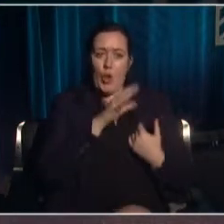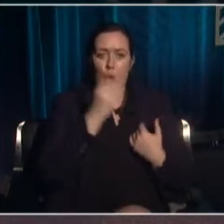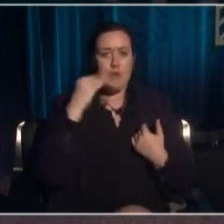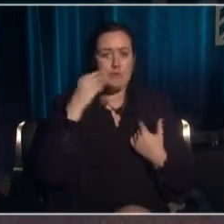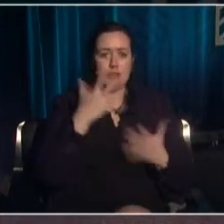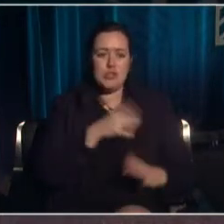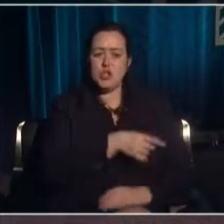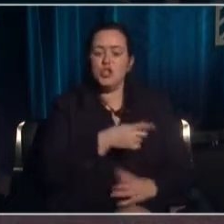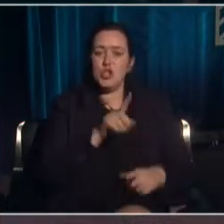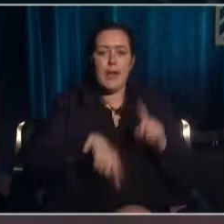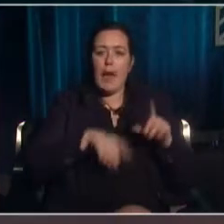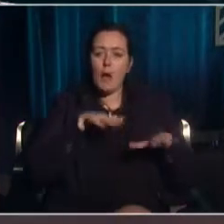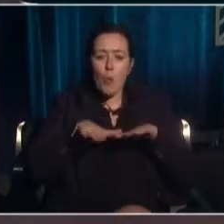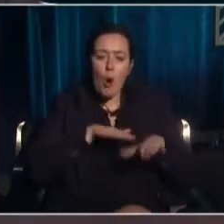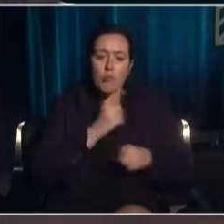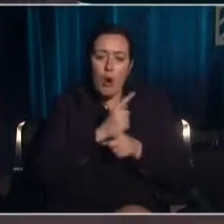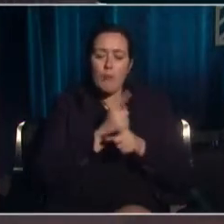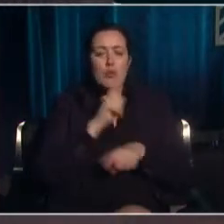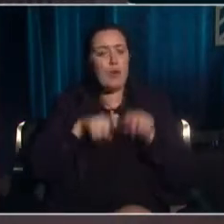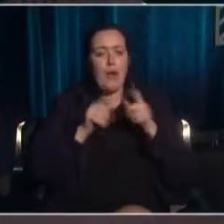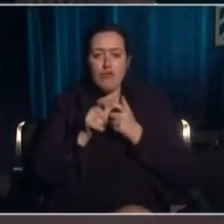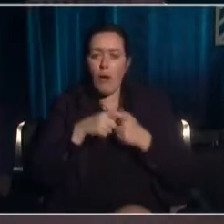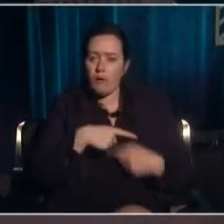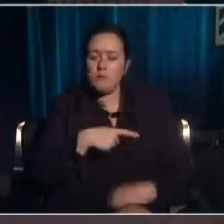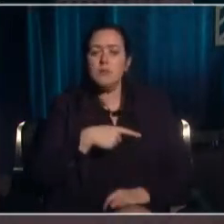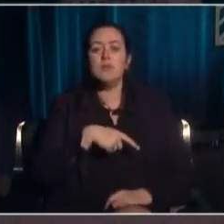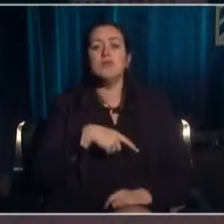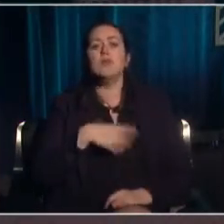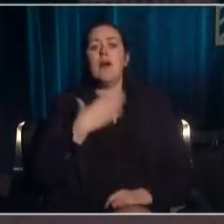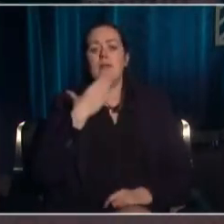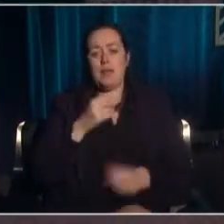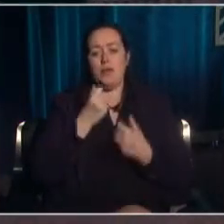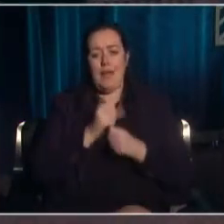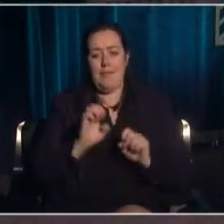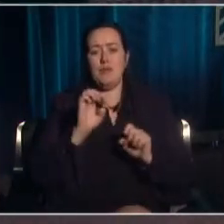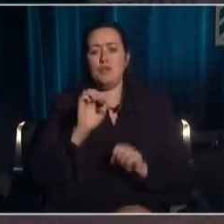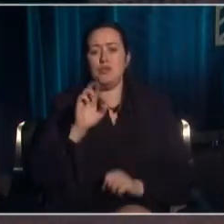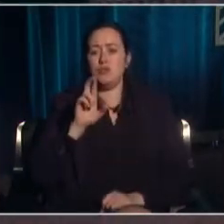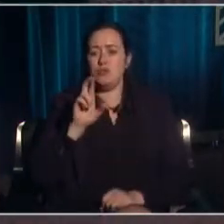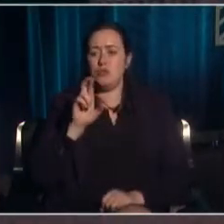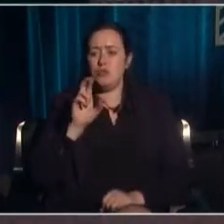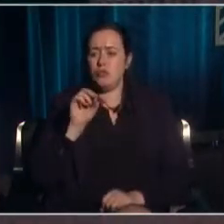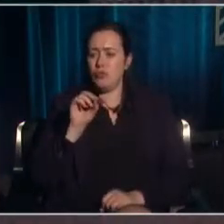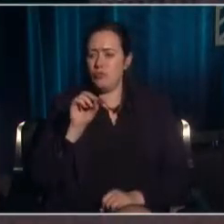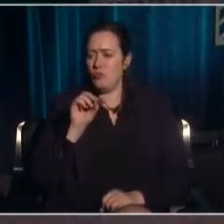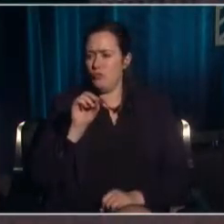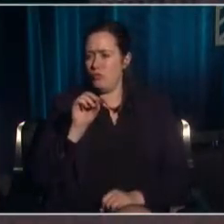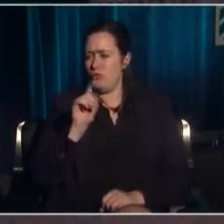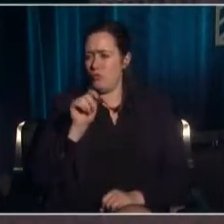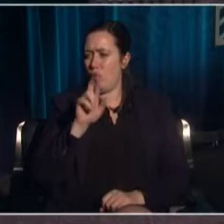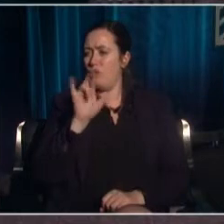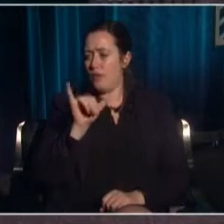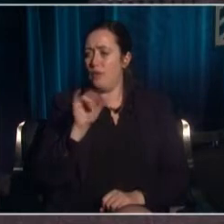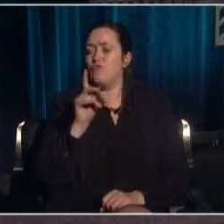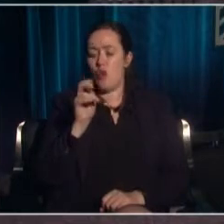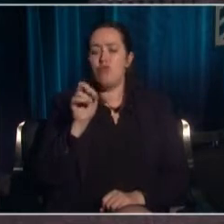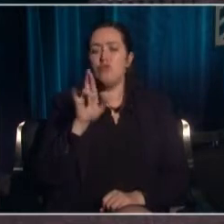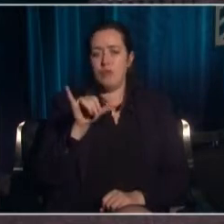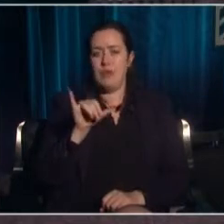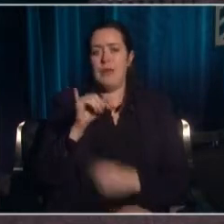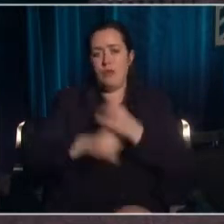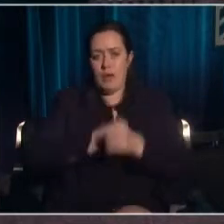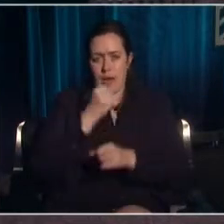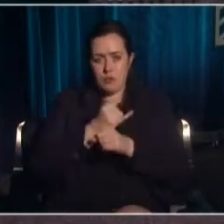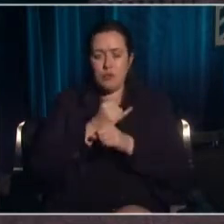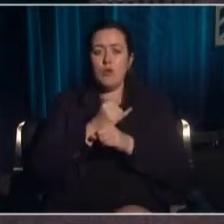result. Thanks to the efforts of Rotary International and people around the world, polio cases had been reduced 99% from